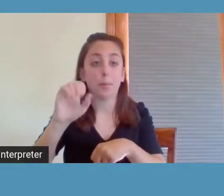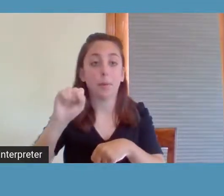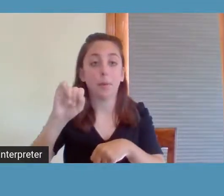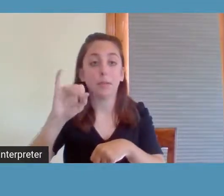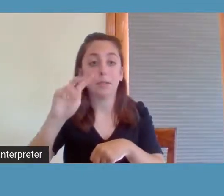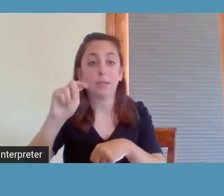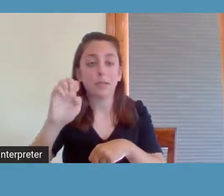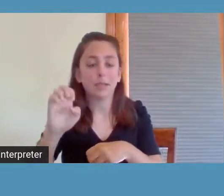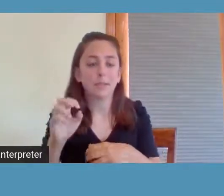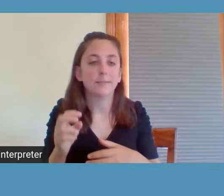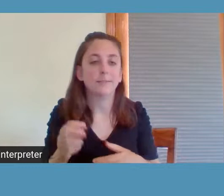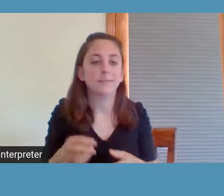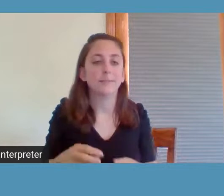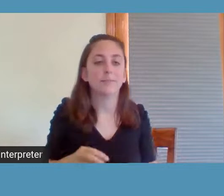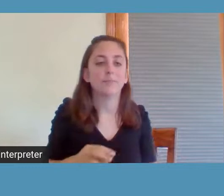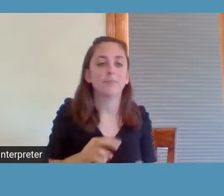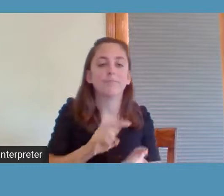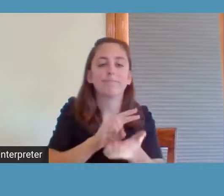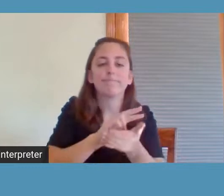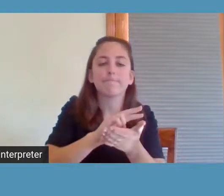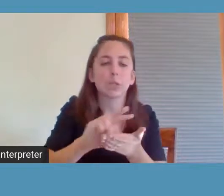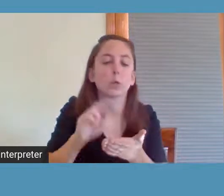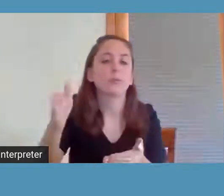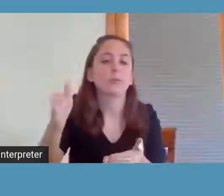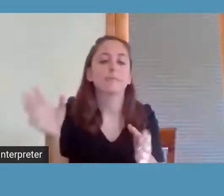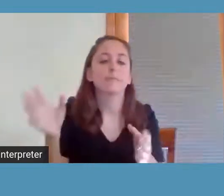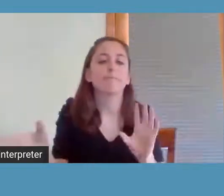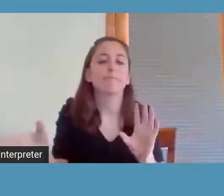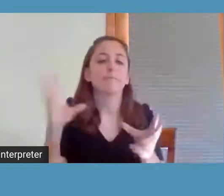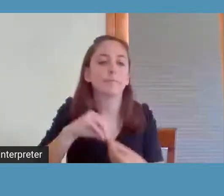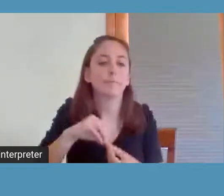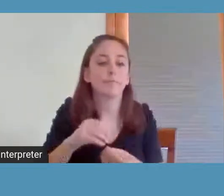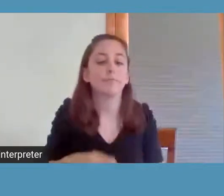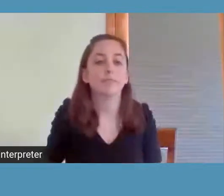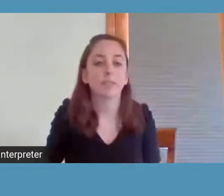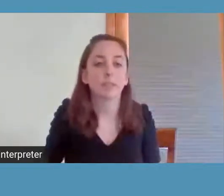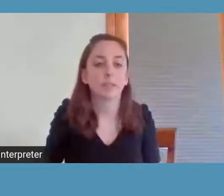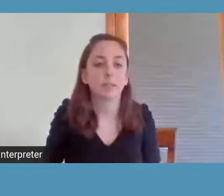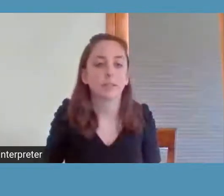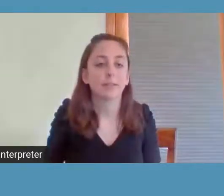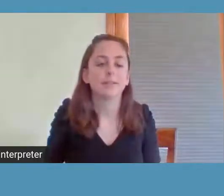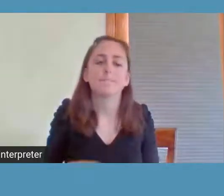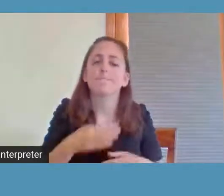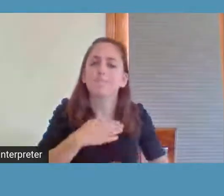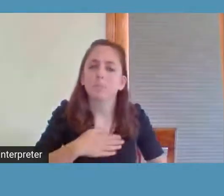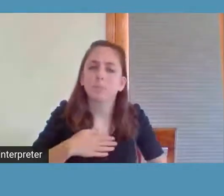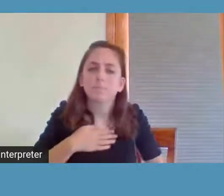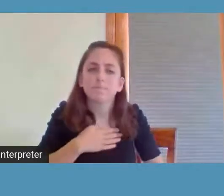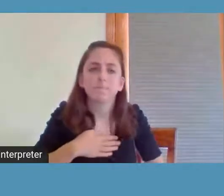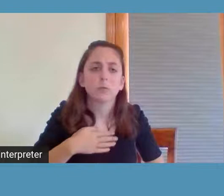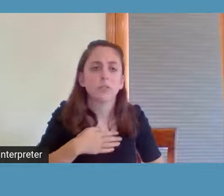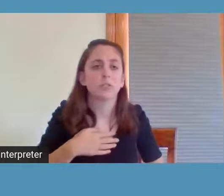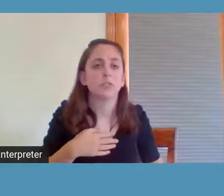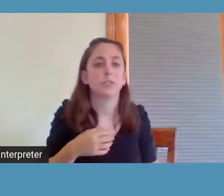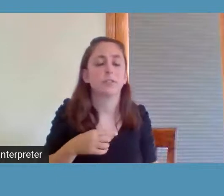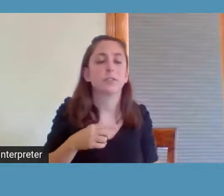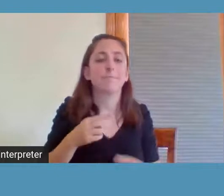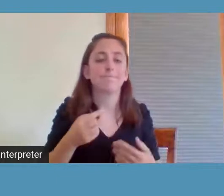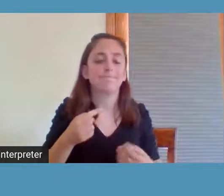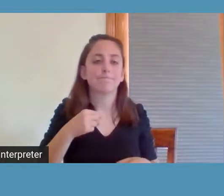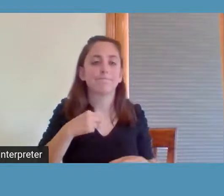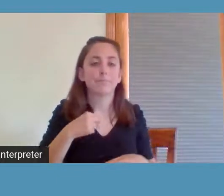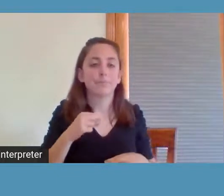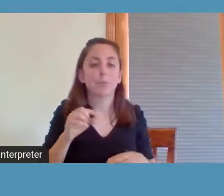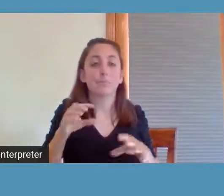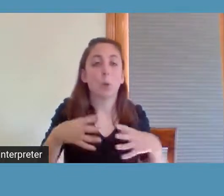weeks. That'll be, all of it will be together. I very much appreciate you letting me be the host for this set of sessions that make up